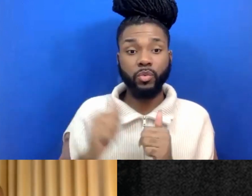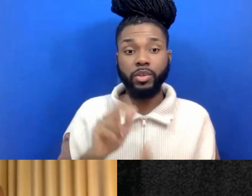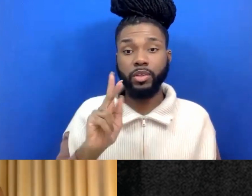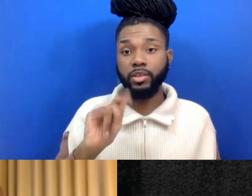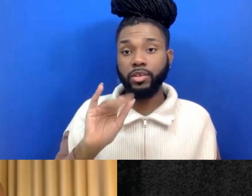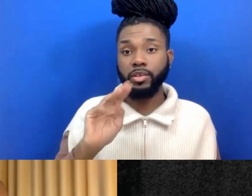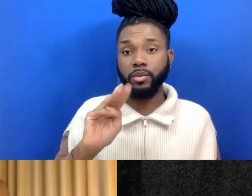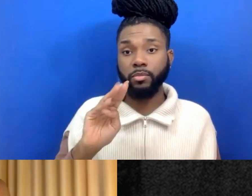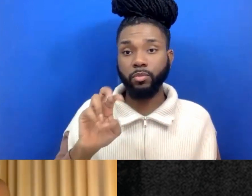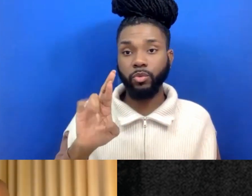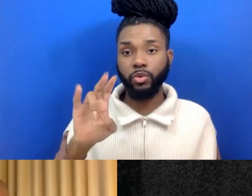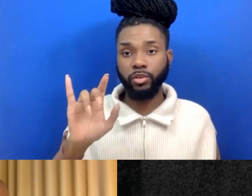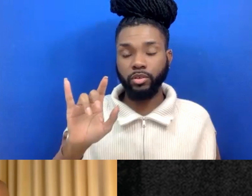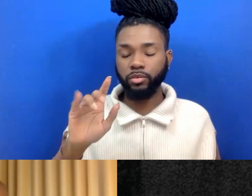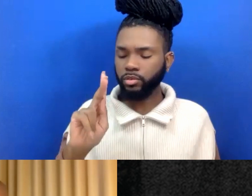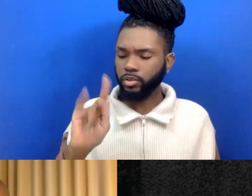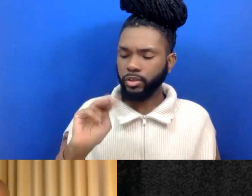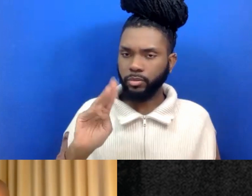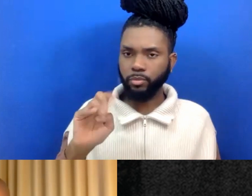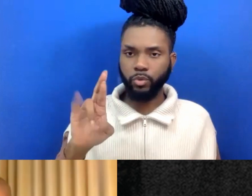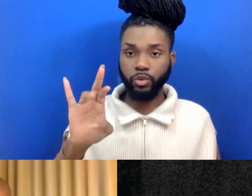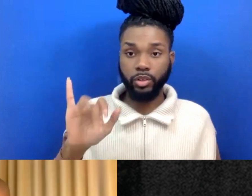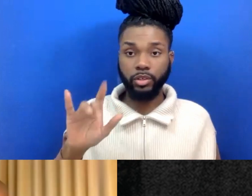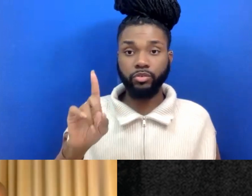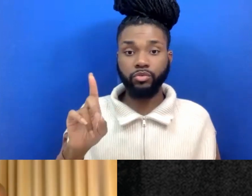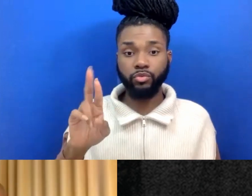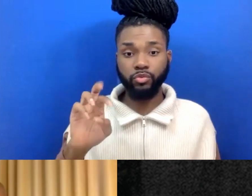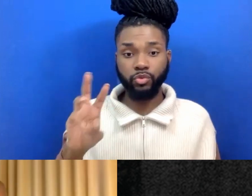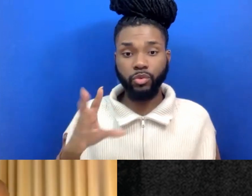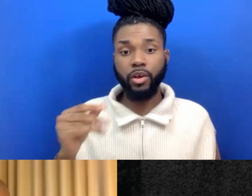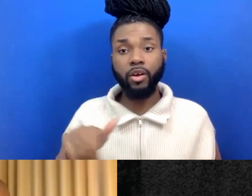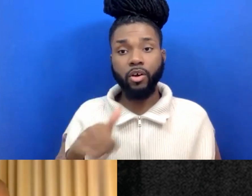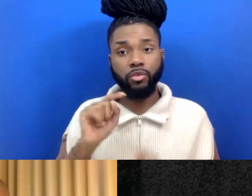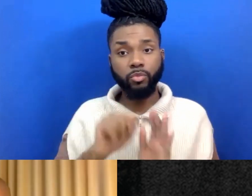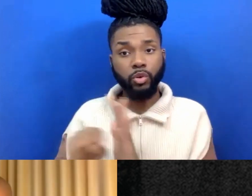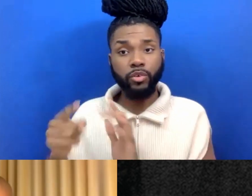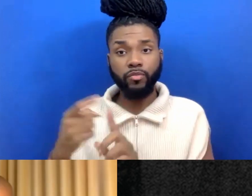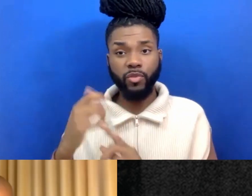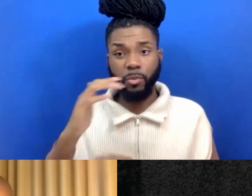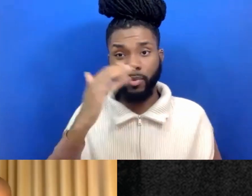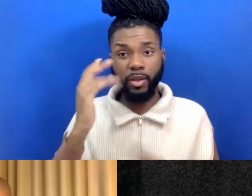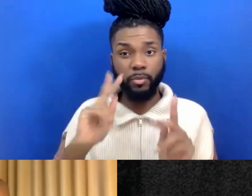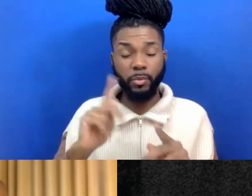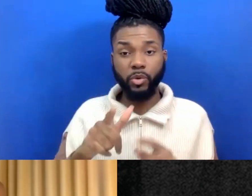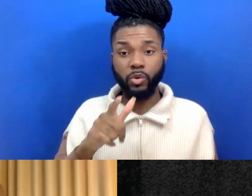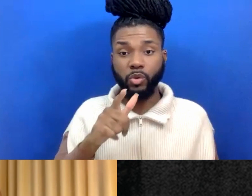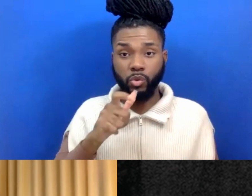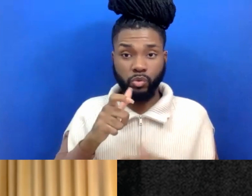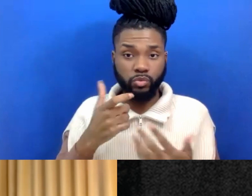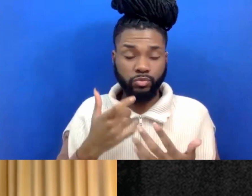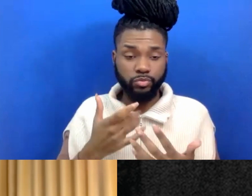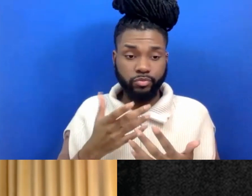aftermath of many murders of Black people by police and those who are otherwise deputized by